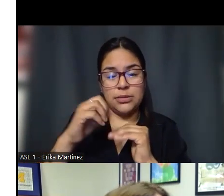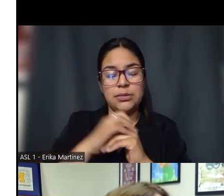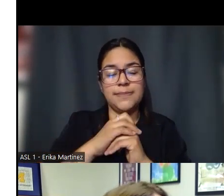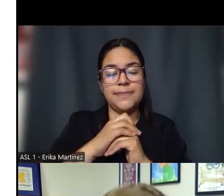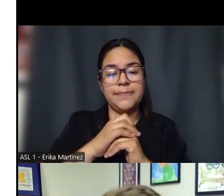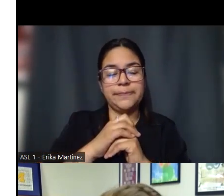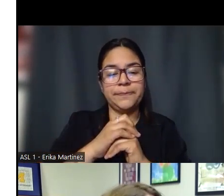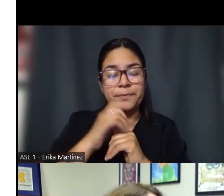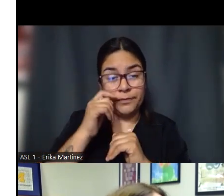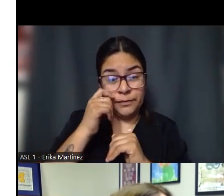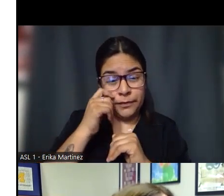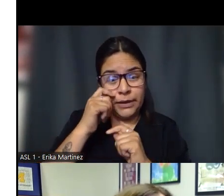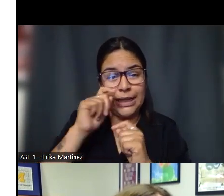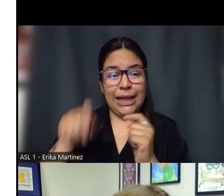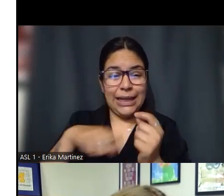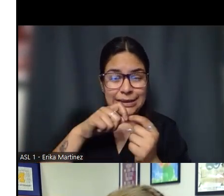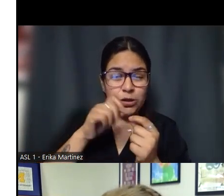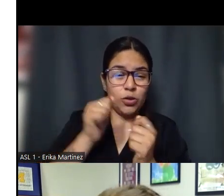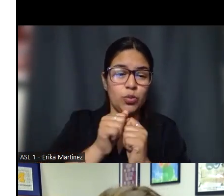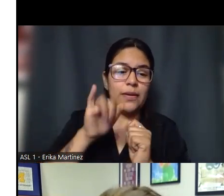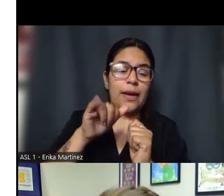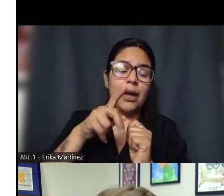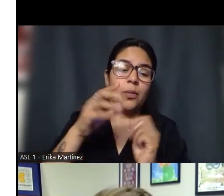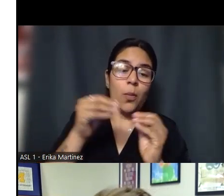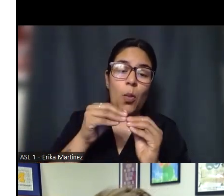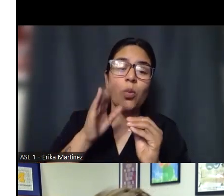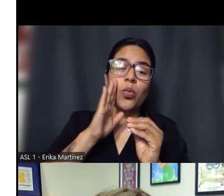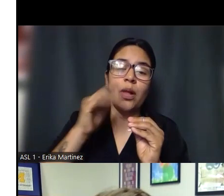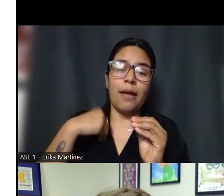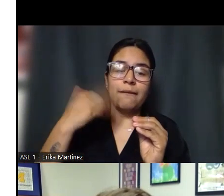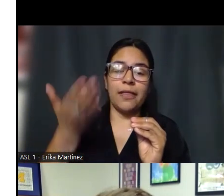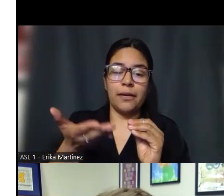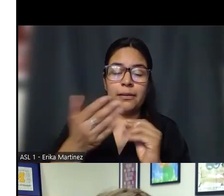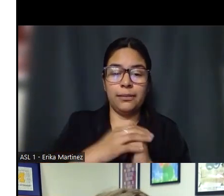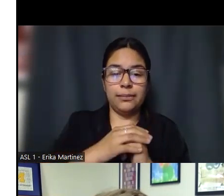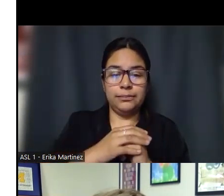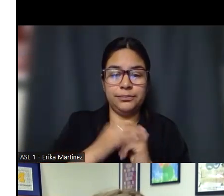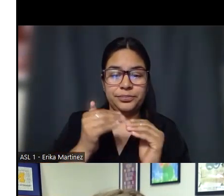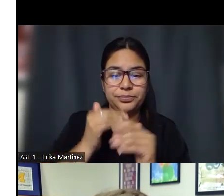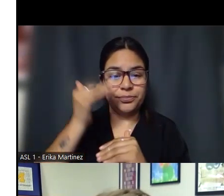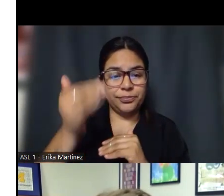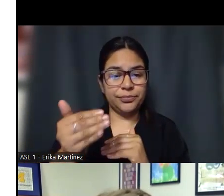$217,000, and the details of the program will be in the request for proposal. Next slide.